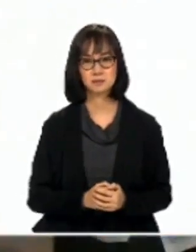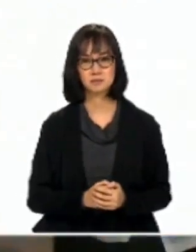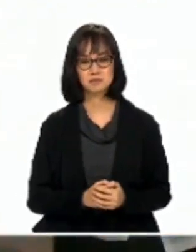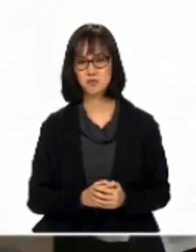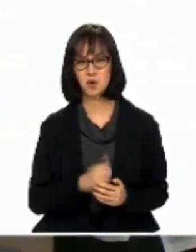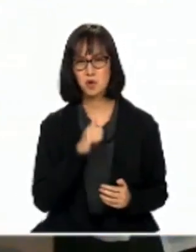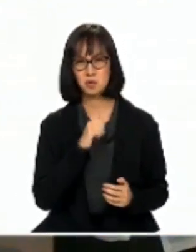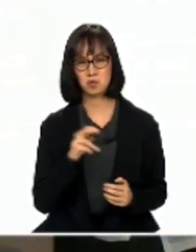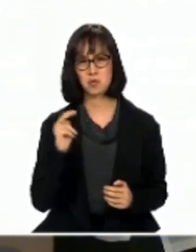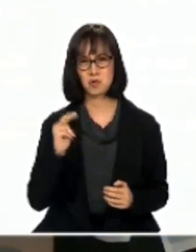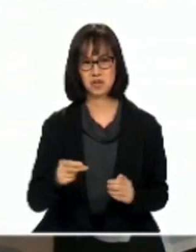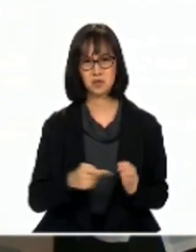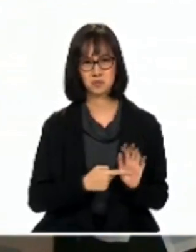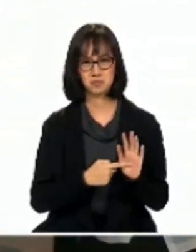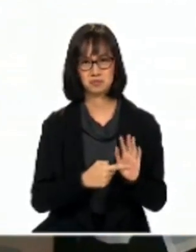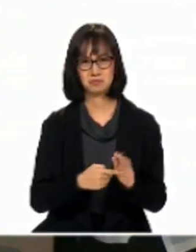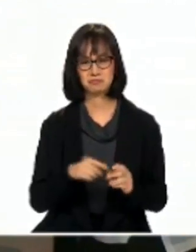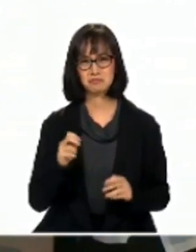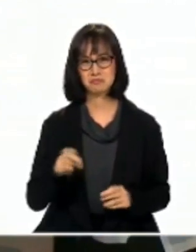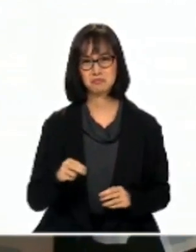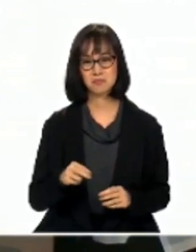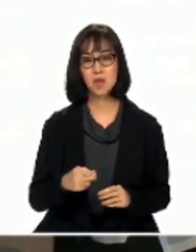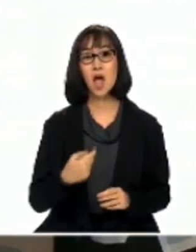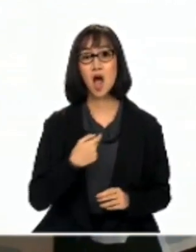advertise. I am paid